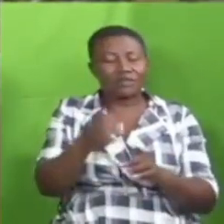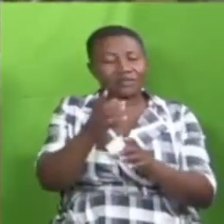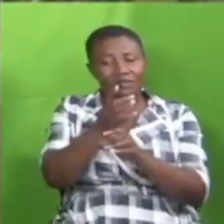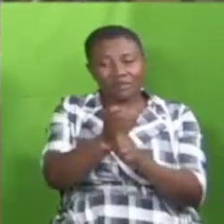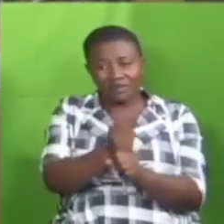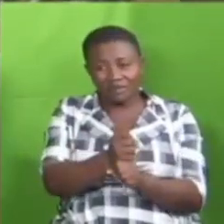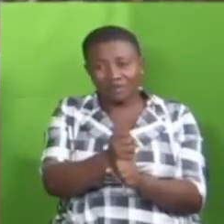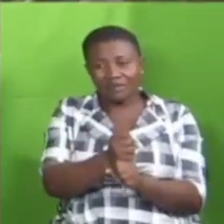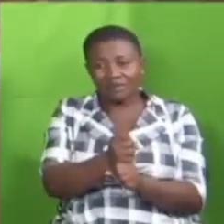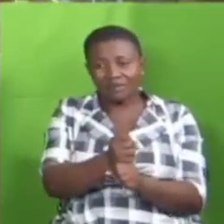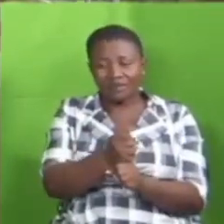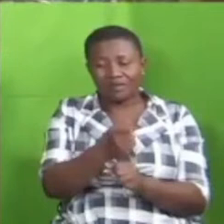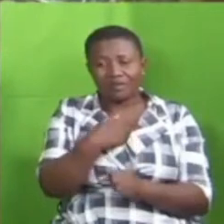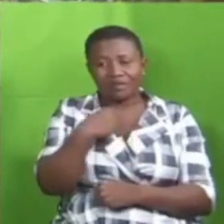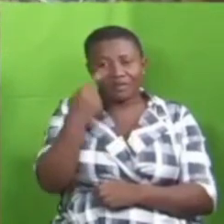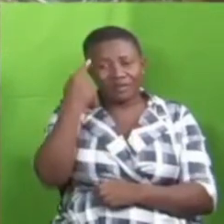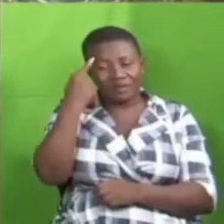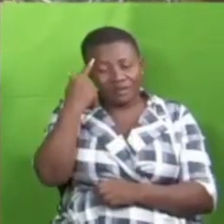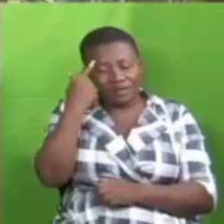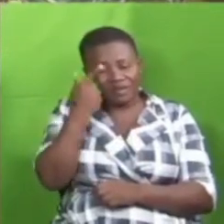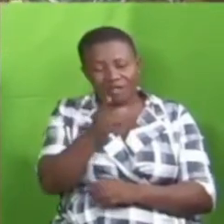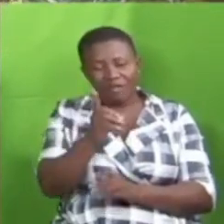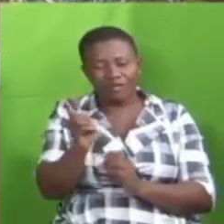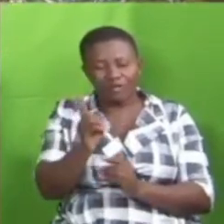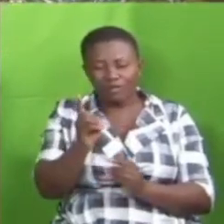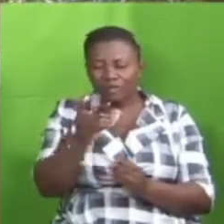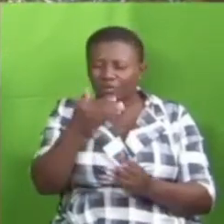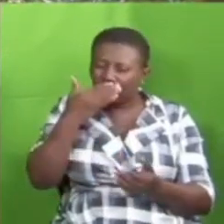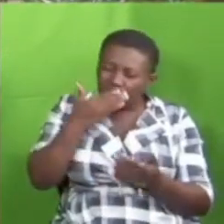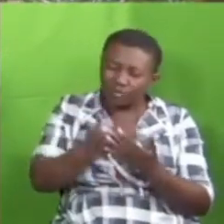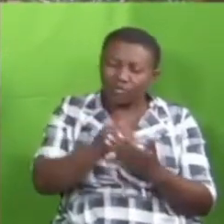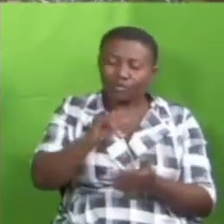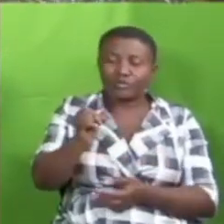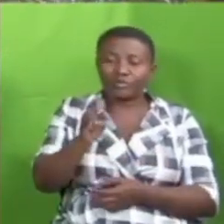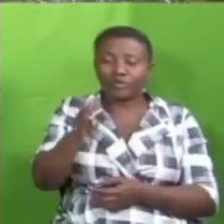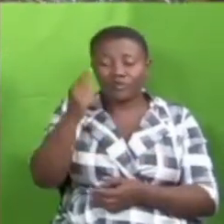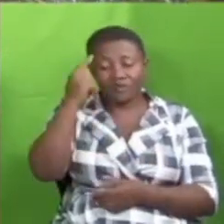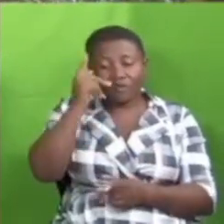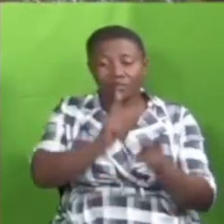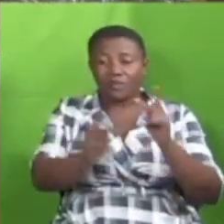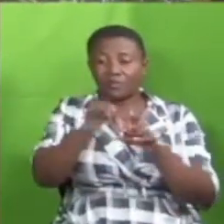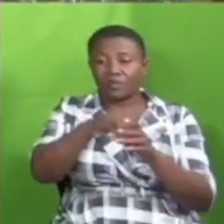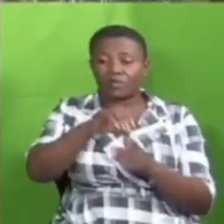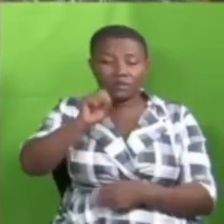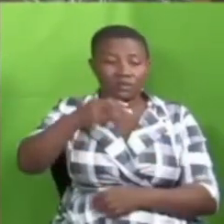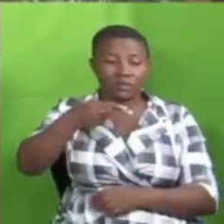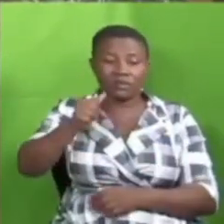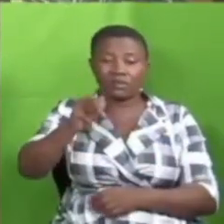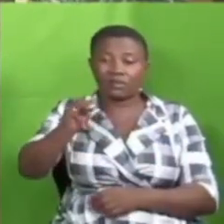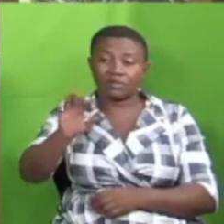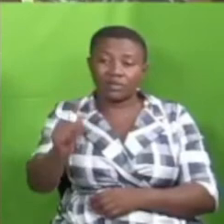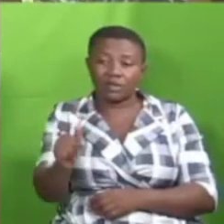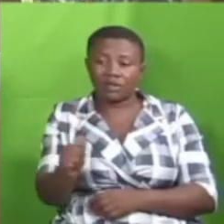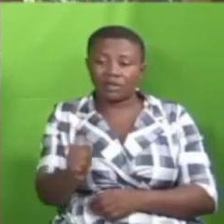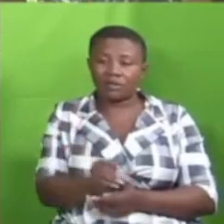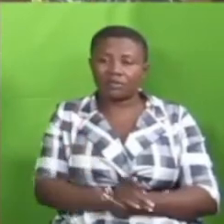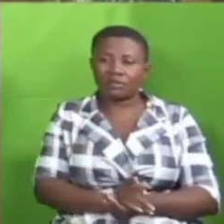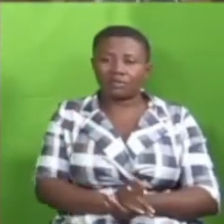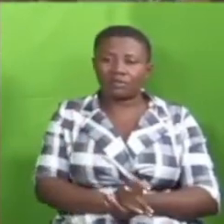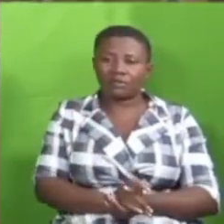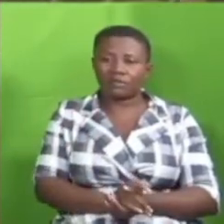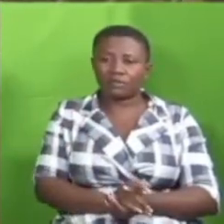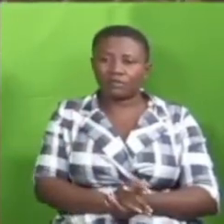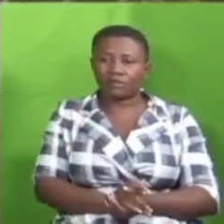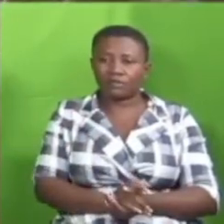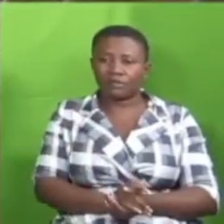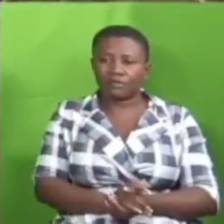won and I think he did a good job for the people of Shama. Unfortunately, he has joined the